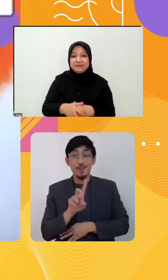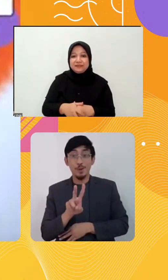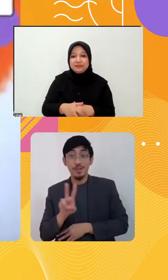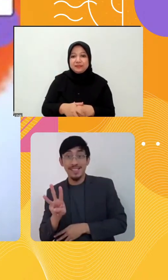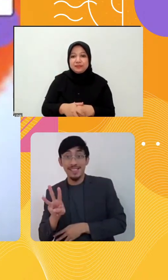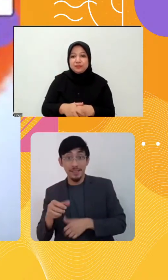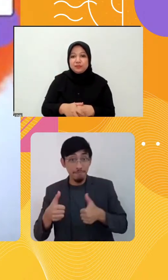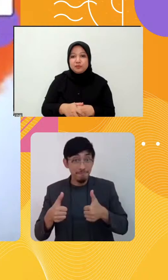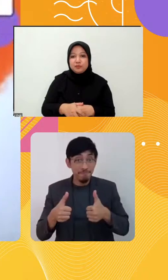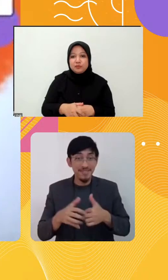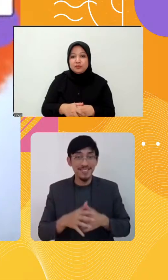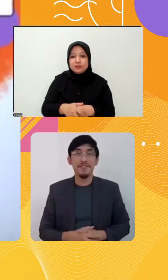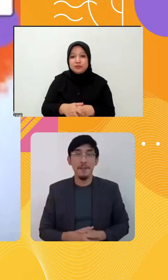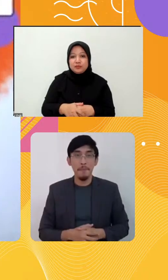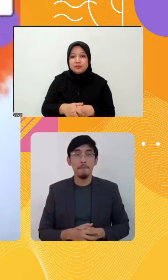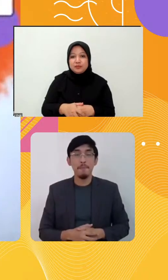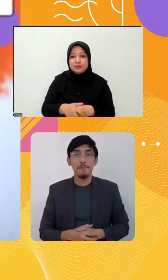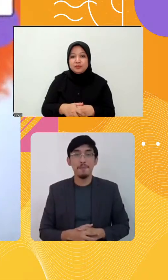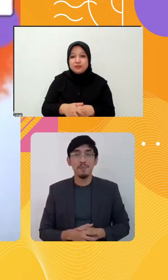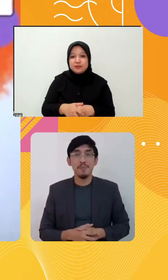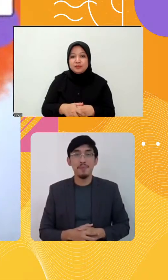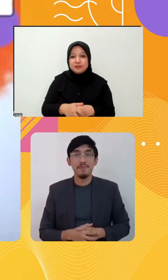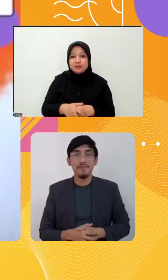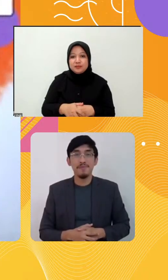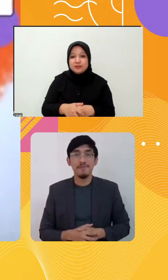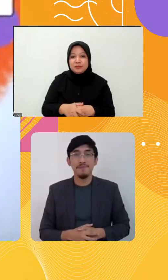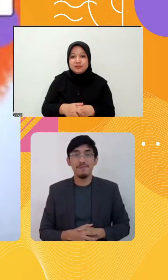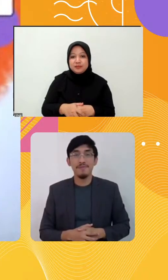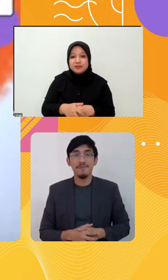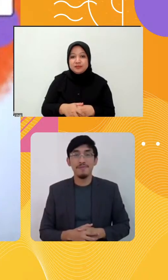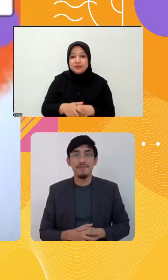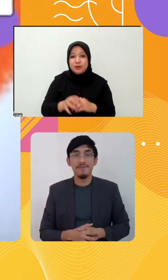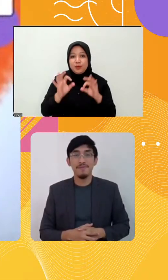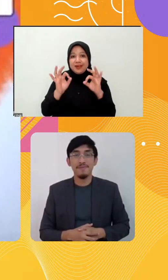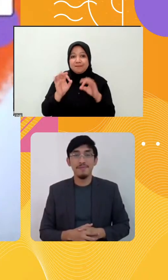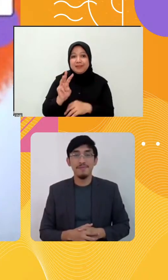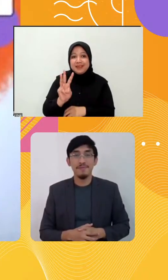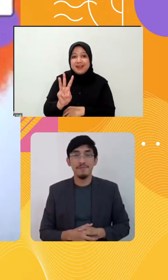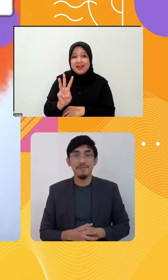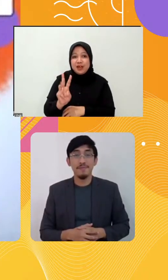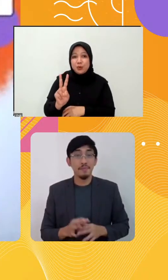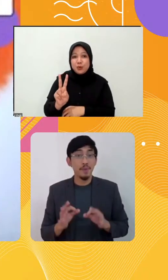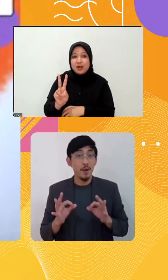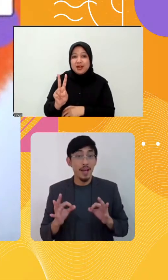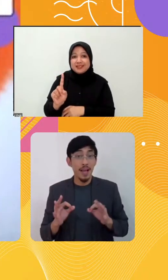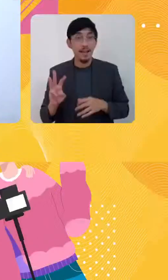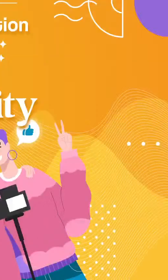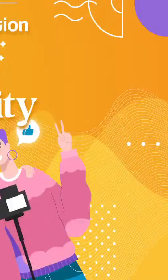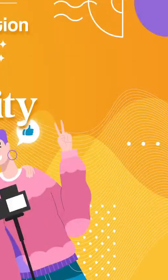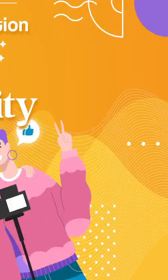and I'll take the screenshot. On count 1, 2, 3.